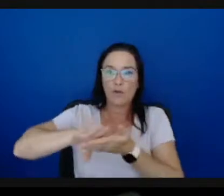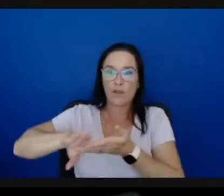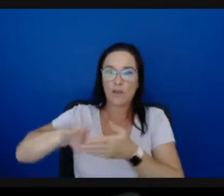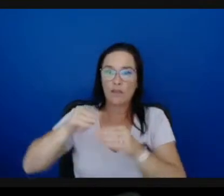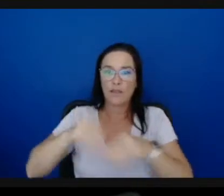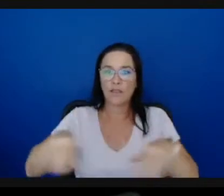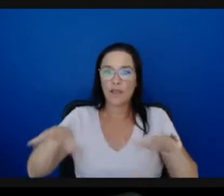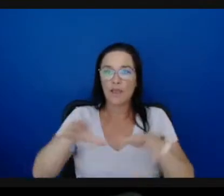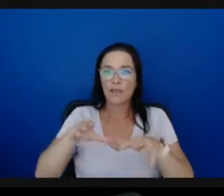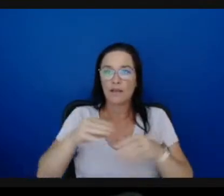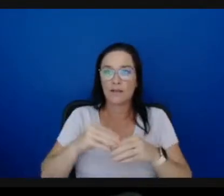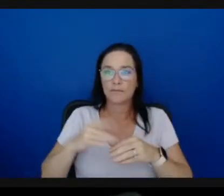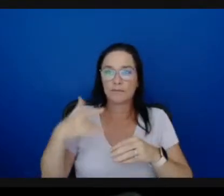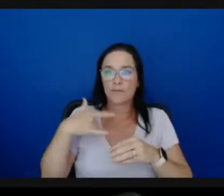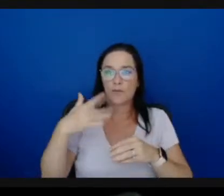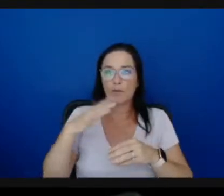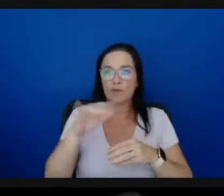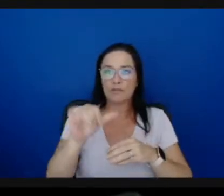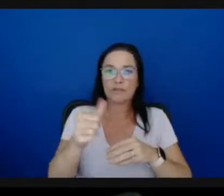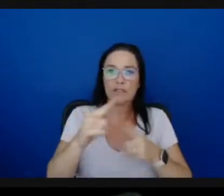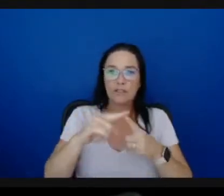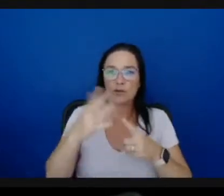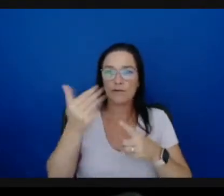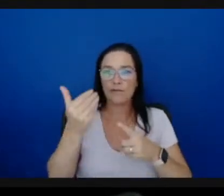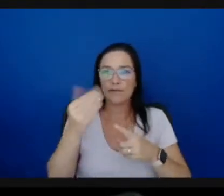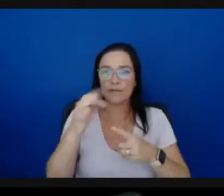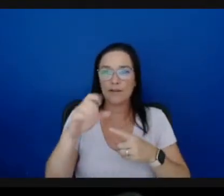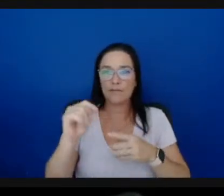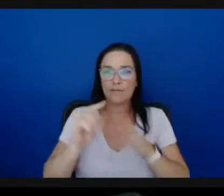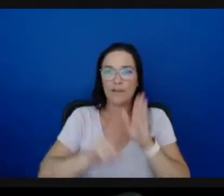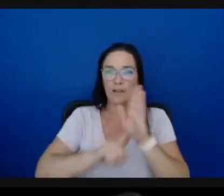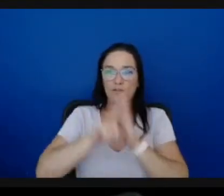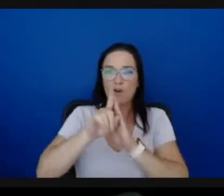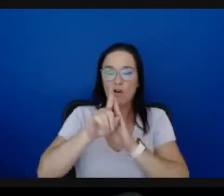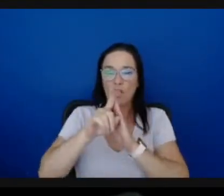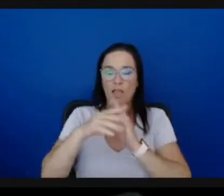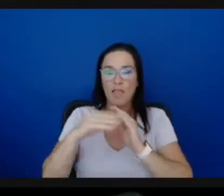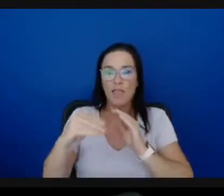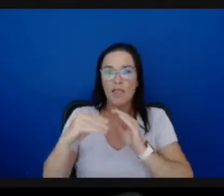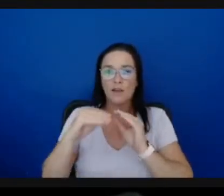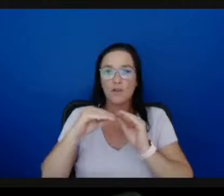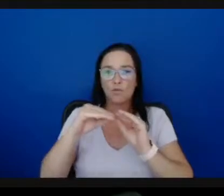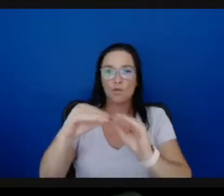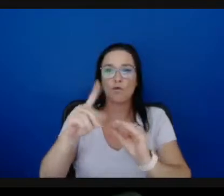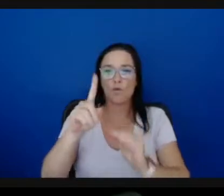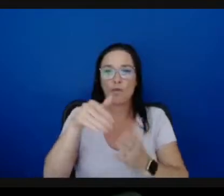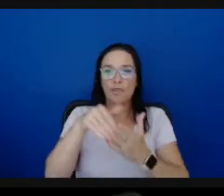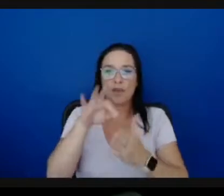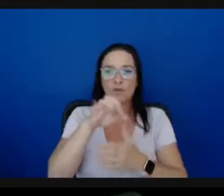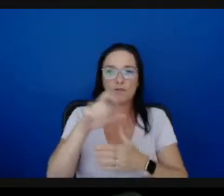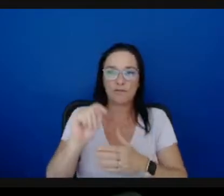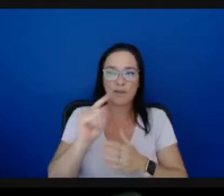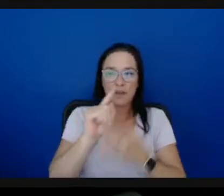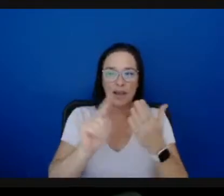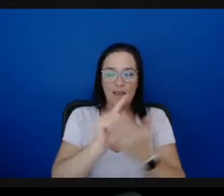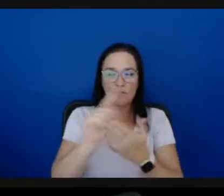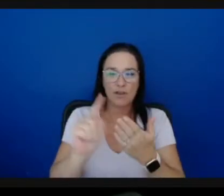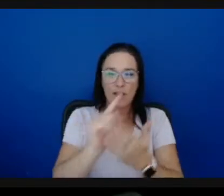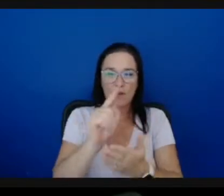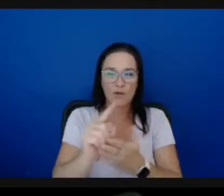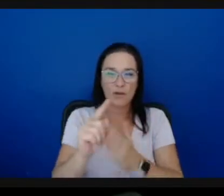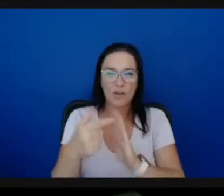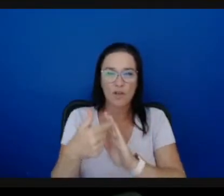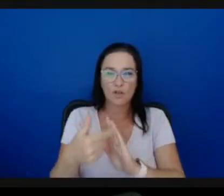averages 10 to 15 feet in height and is advancing about 1,000 feet per hour. It illustrates well